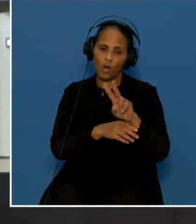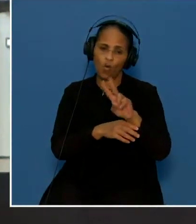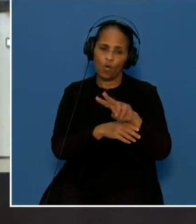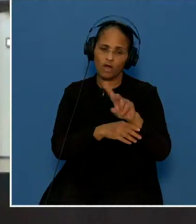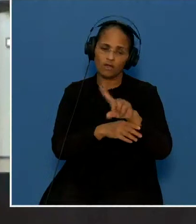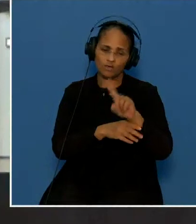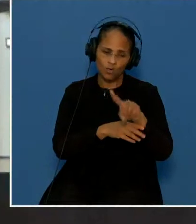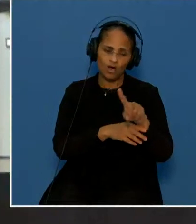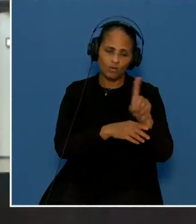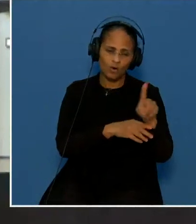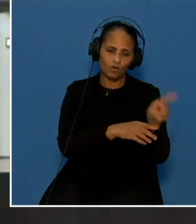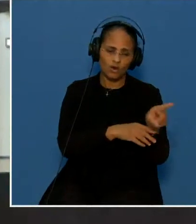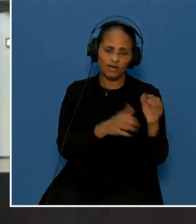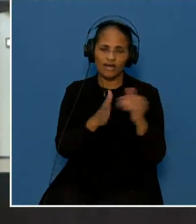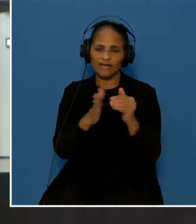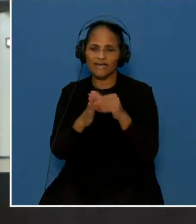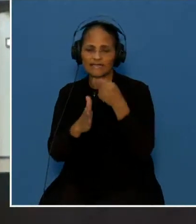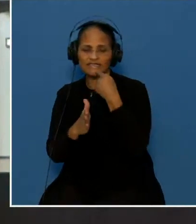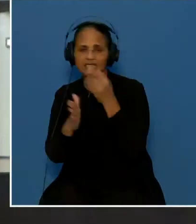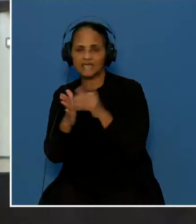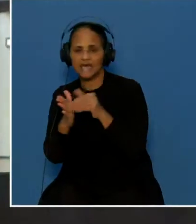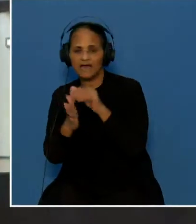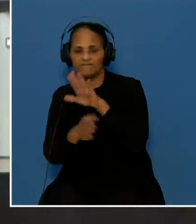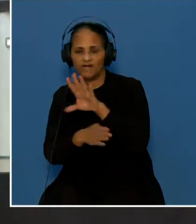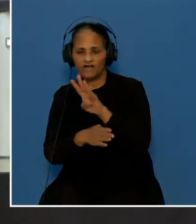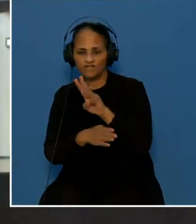543-1111. Again, I'll repeat it,